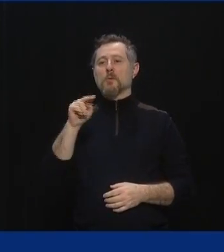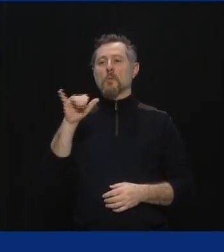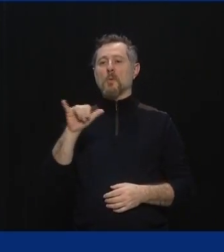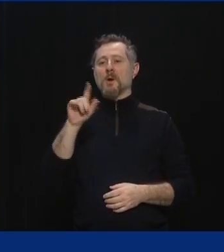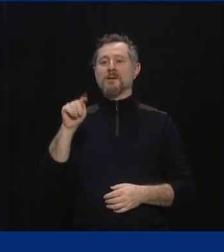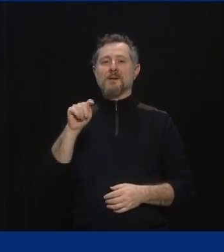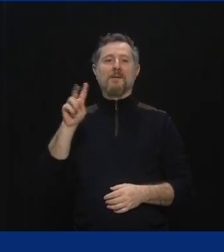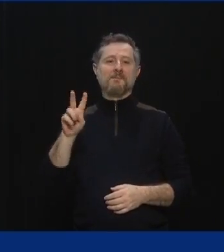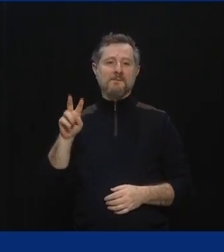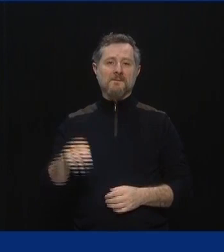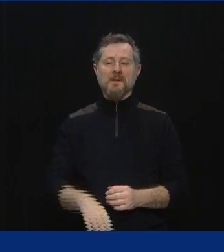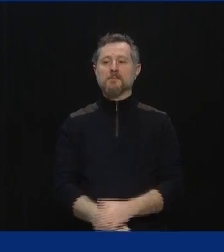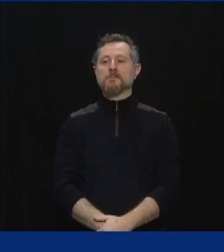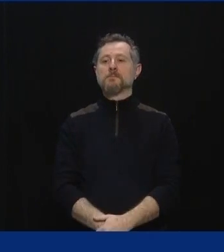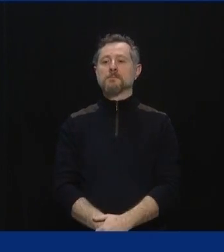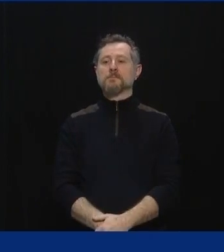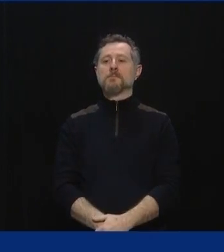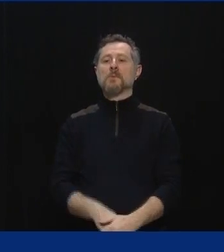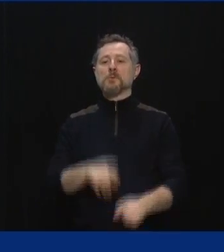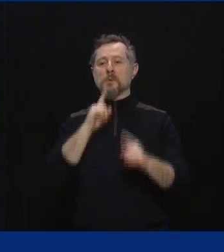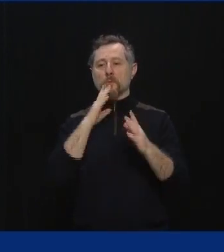open. Thank you so much.